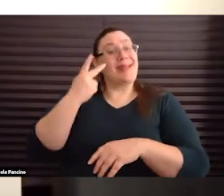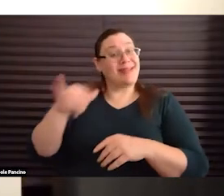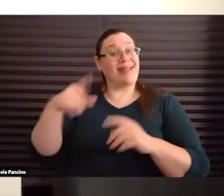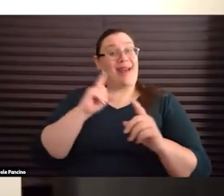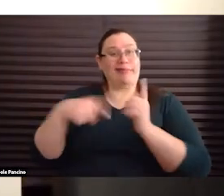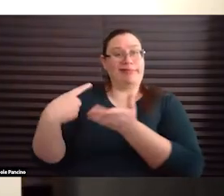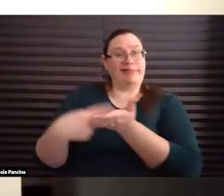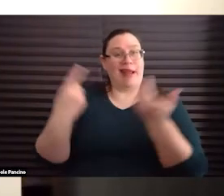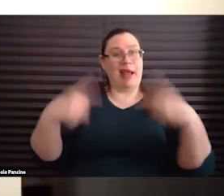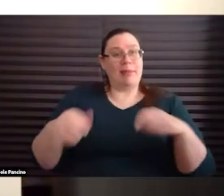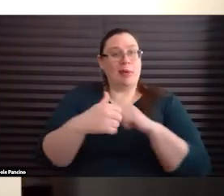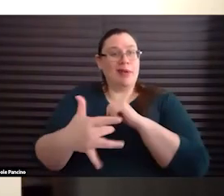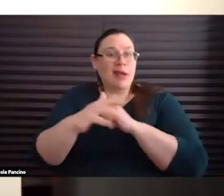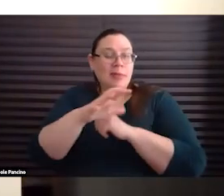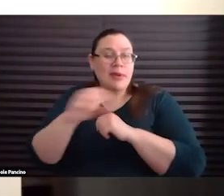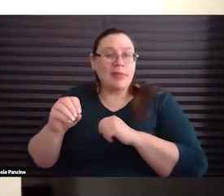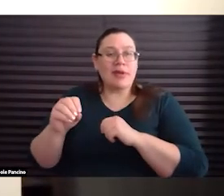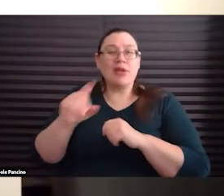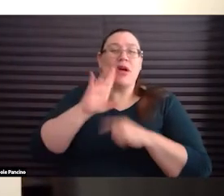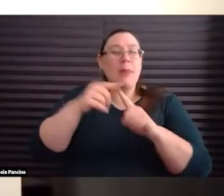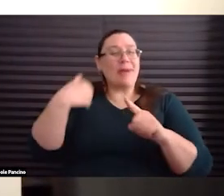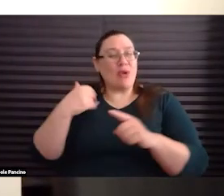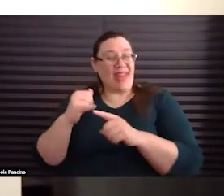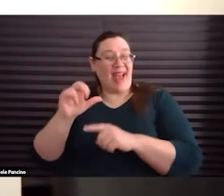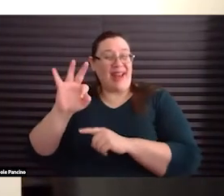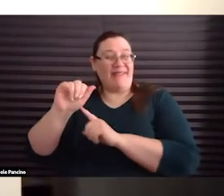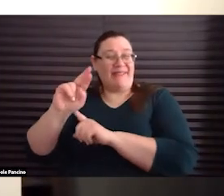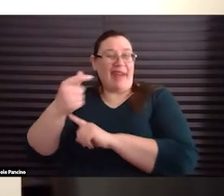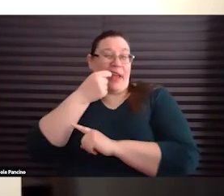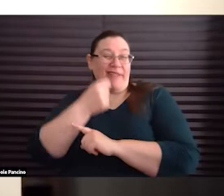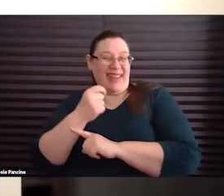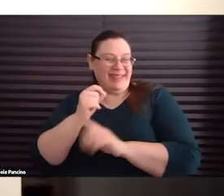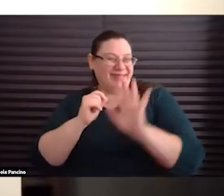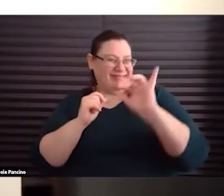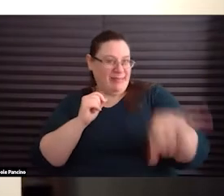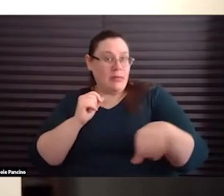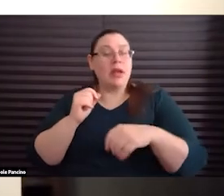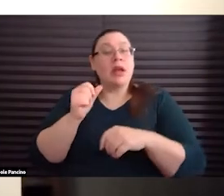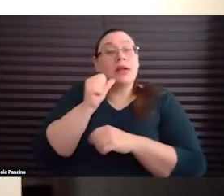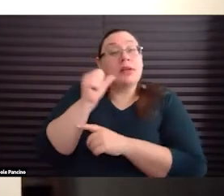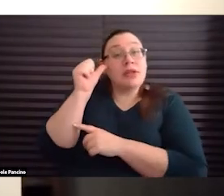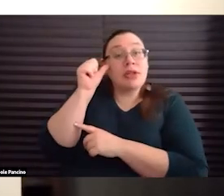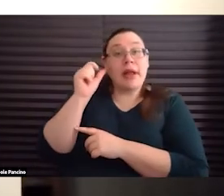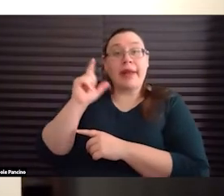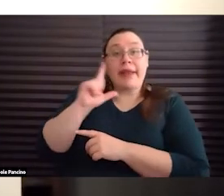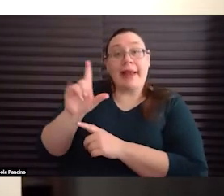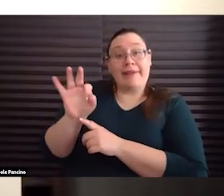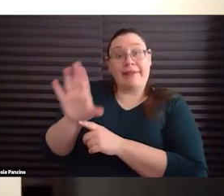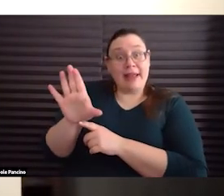tech companies, the FANGs you mentioned. Yesterday, I think what Facebook did